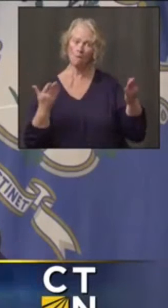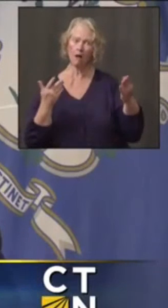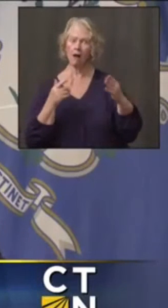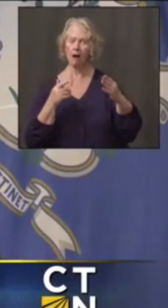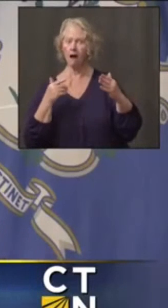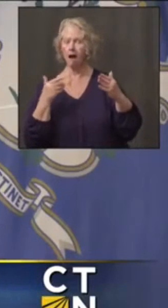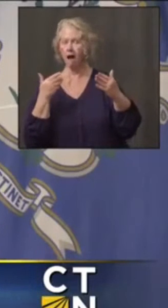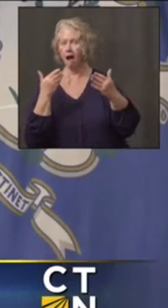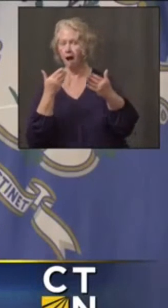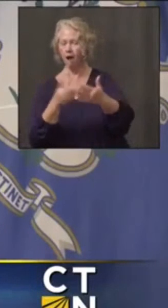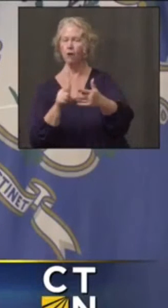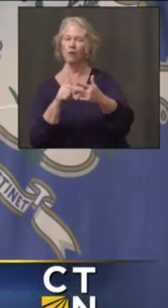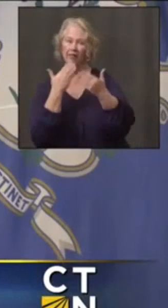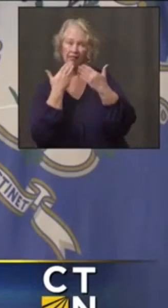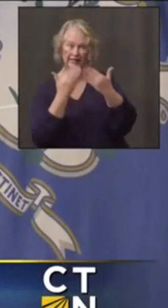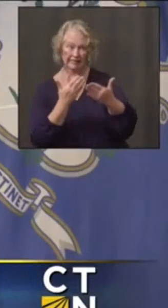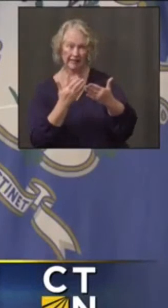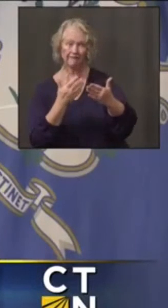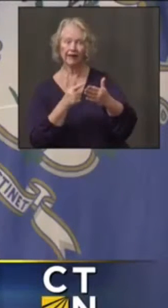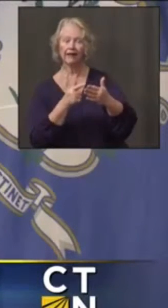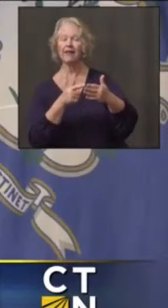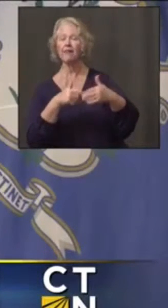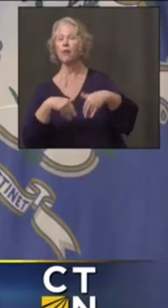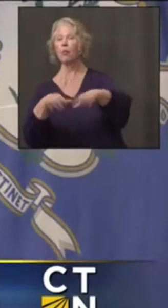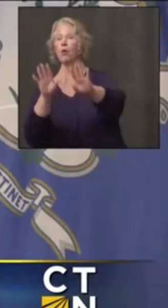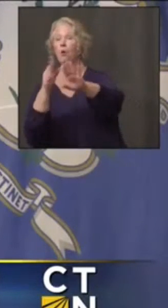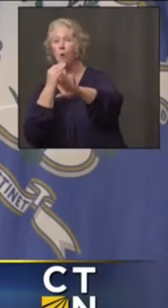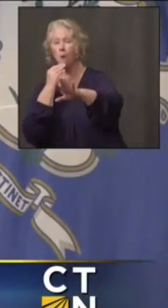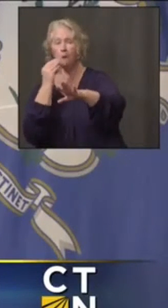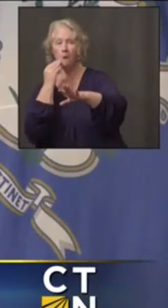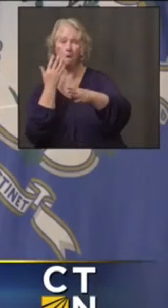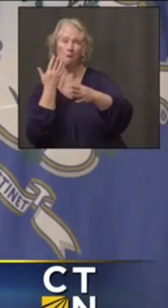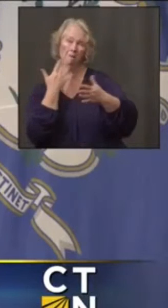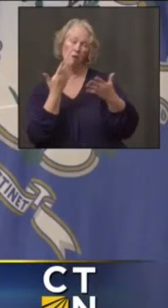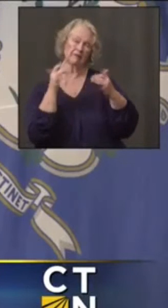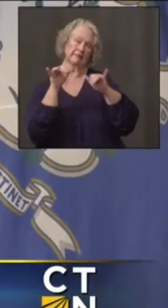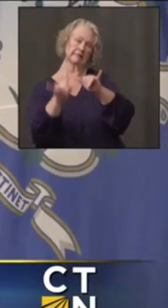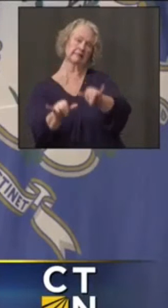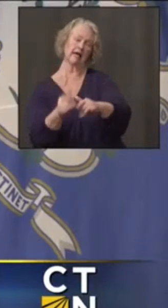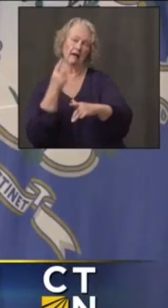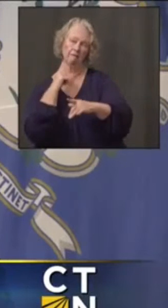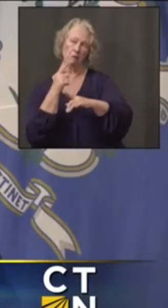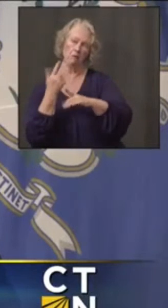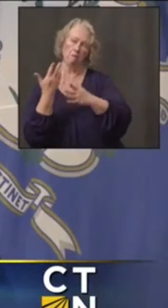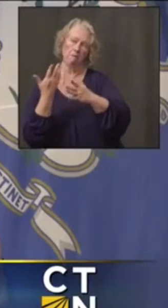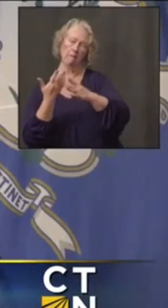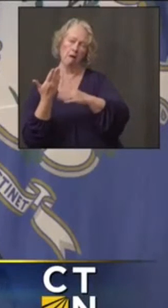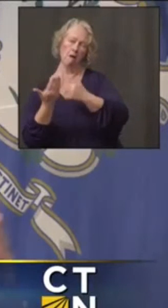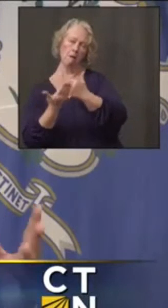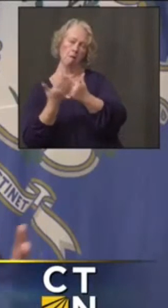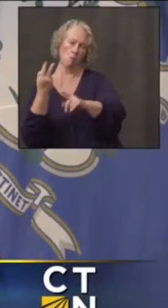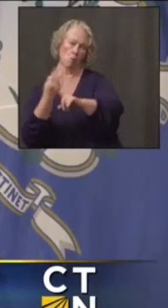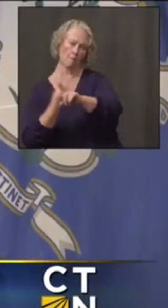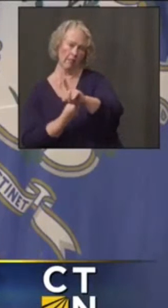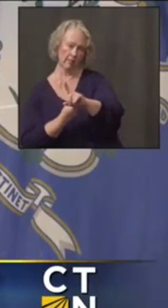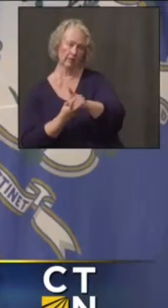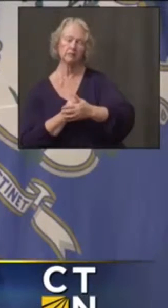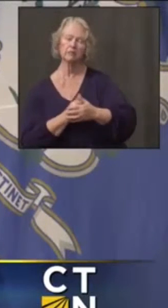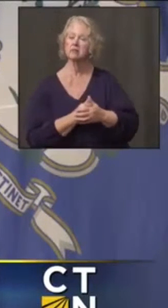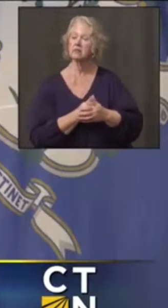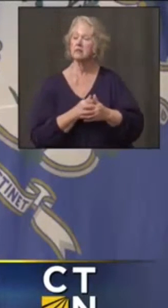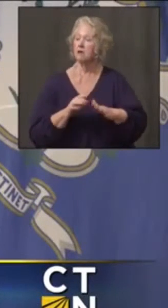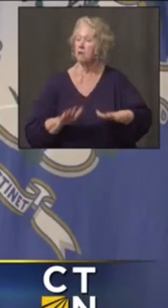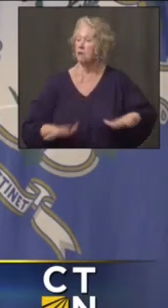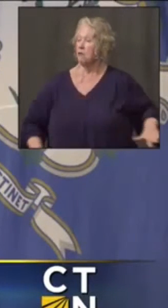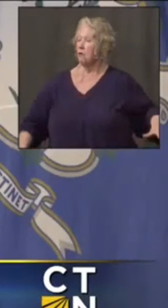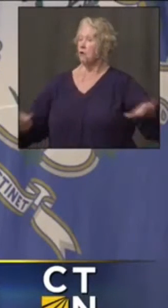when kids will be going home for probably a couple of months. What we're doing around the rest of the state is just